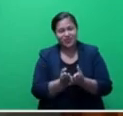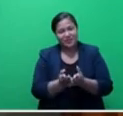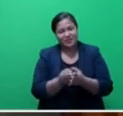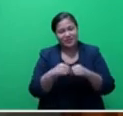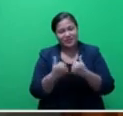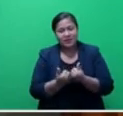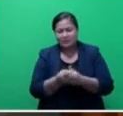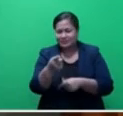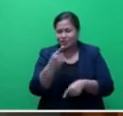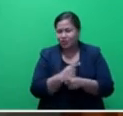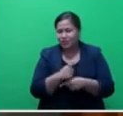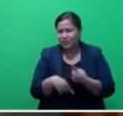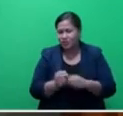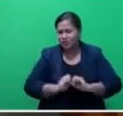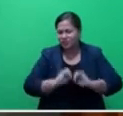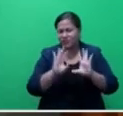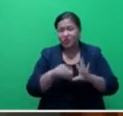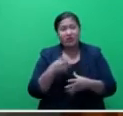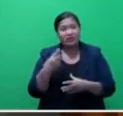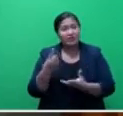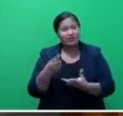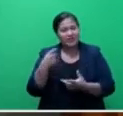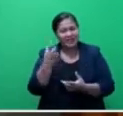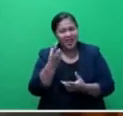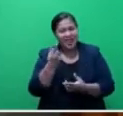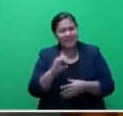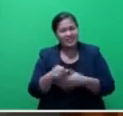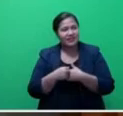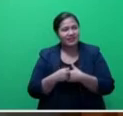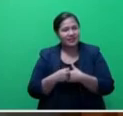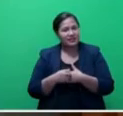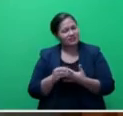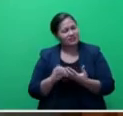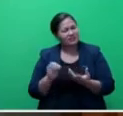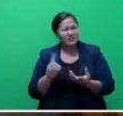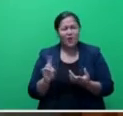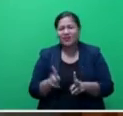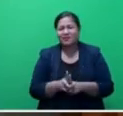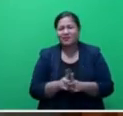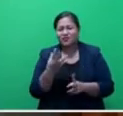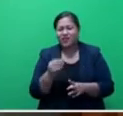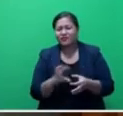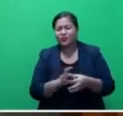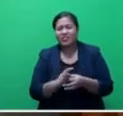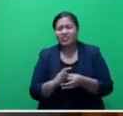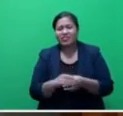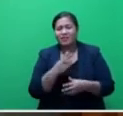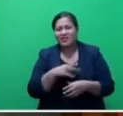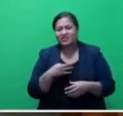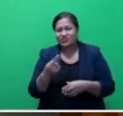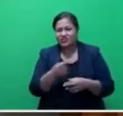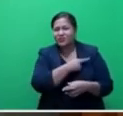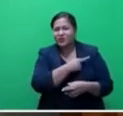You mentioned on your commitment on duty of care and safety. So what kind of partnership do you have with the ministry responsible